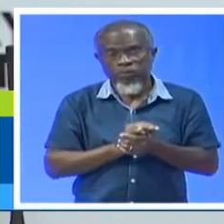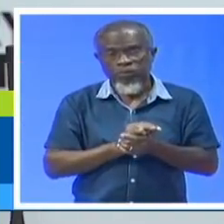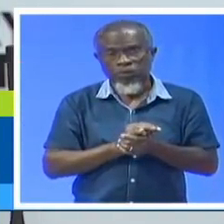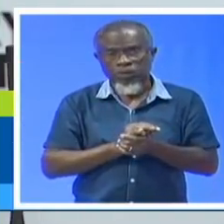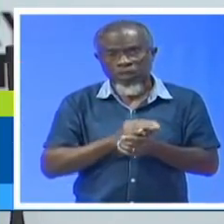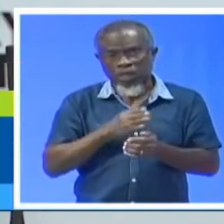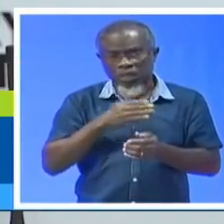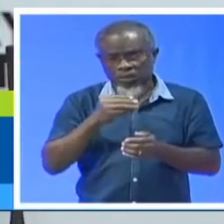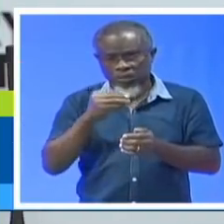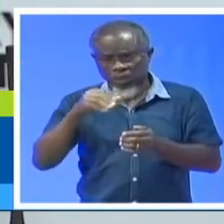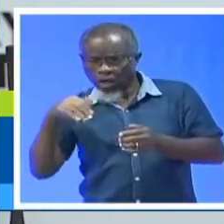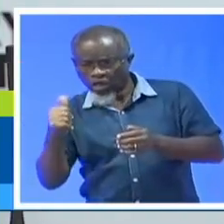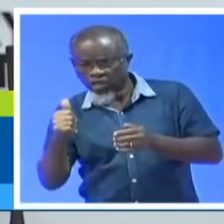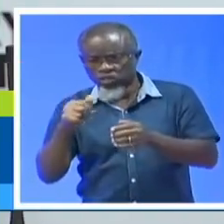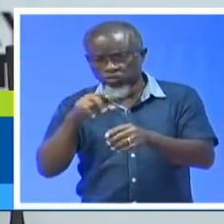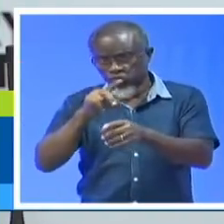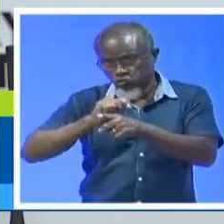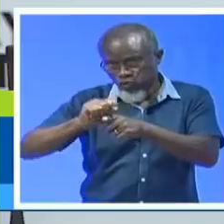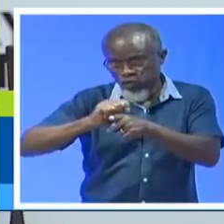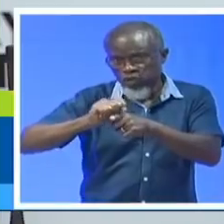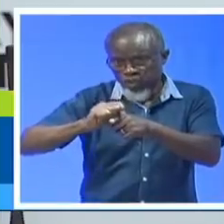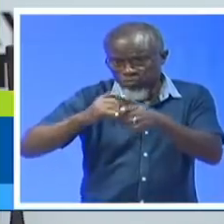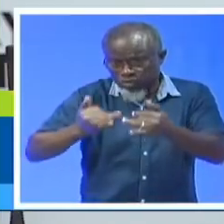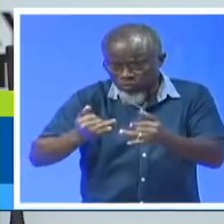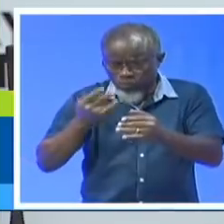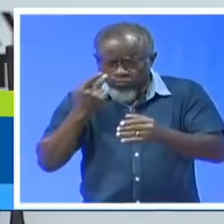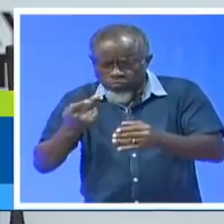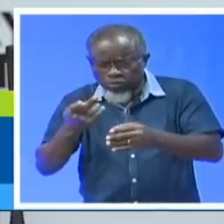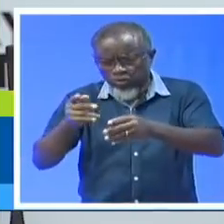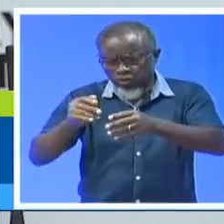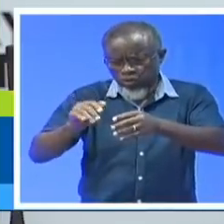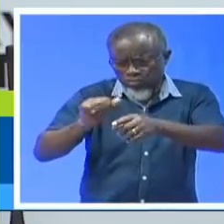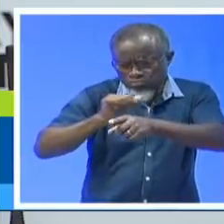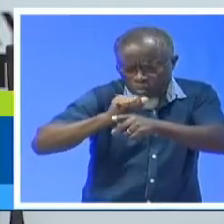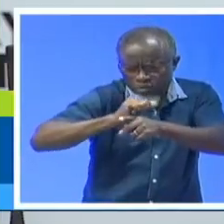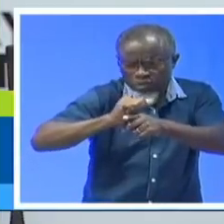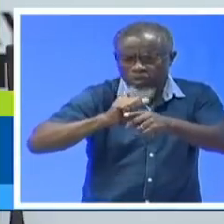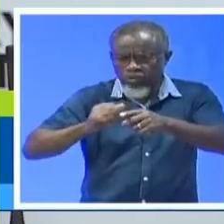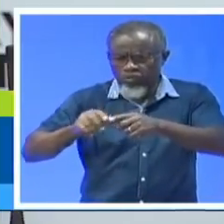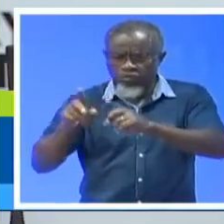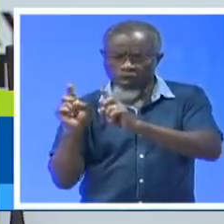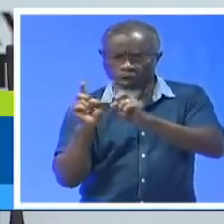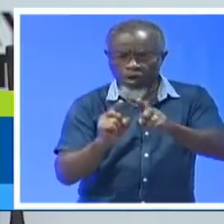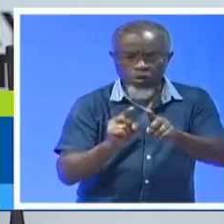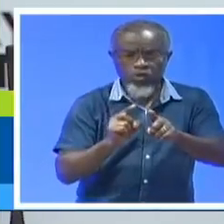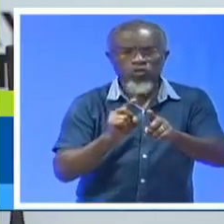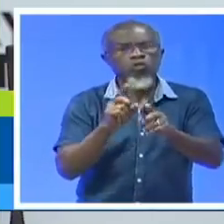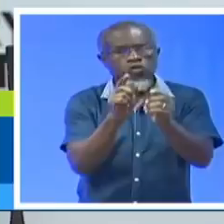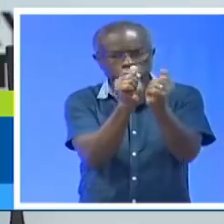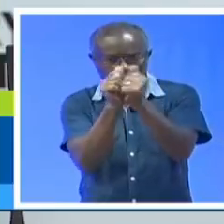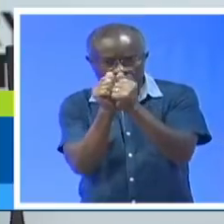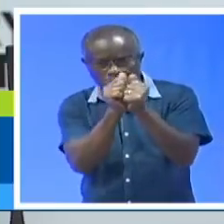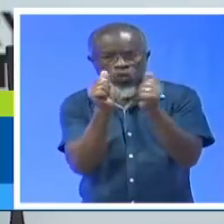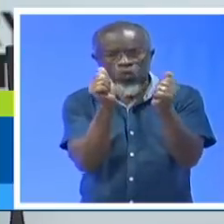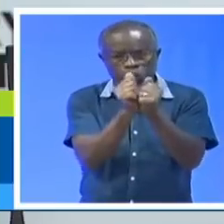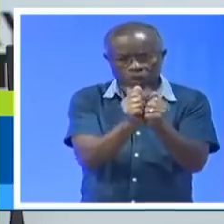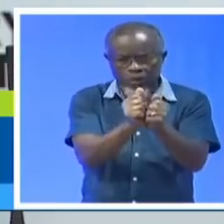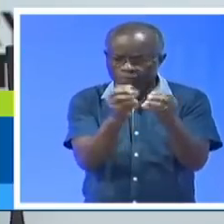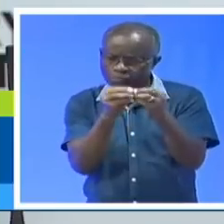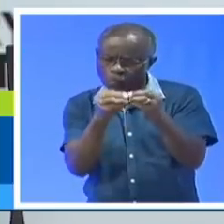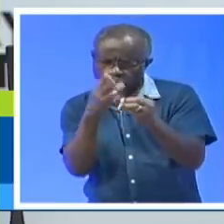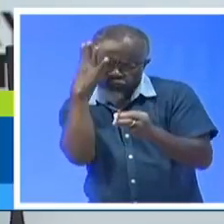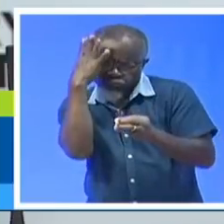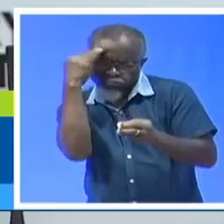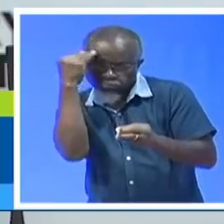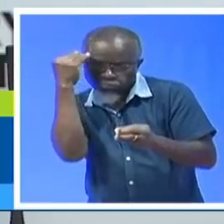trained and are doing their practicals, they are always paired with a more experienced person. So no